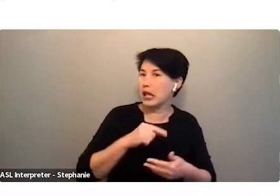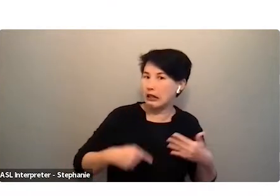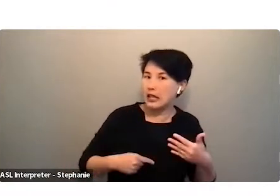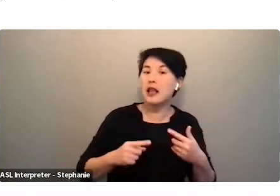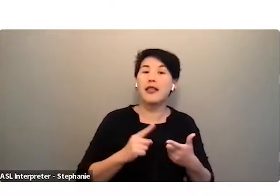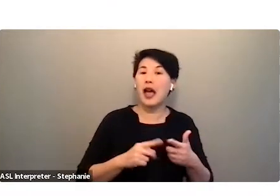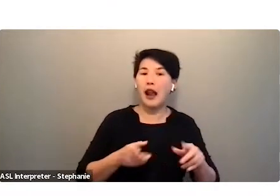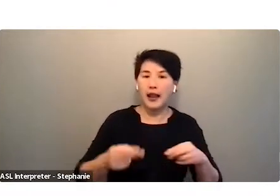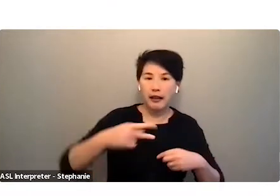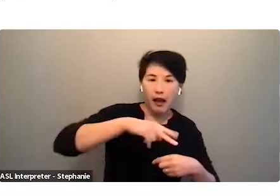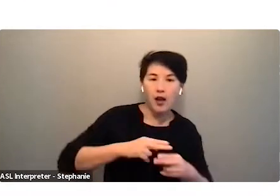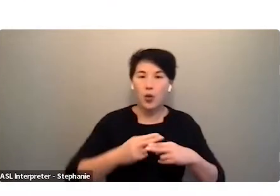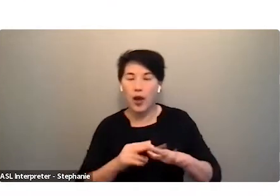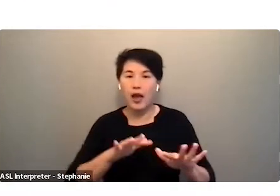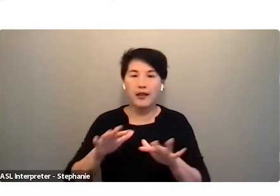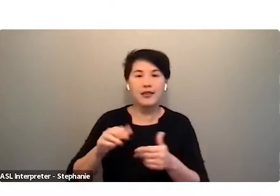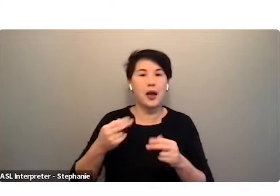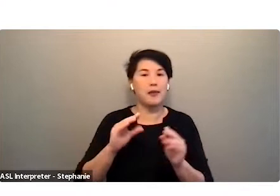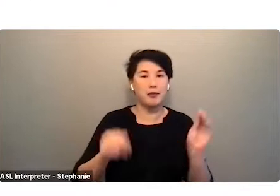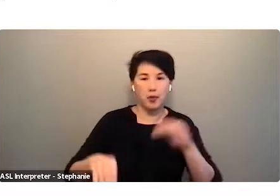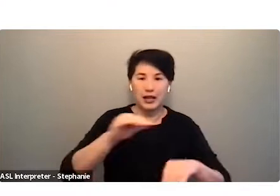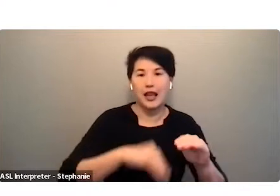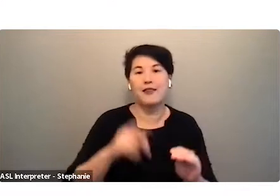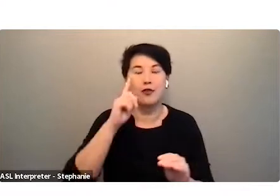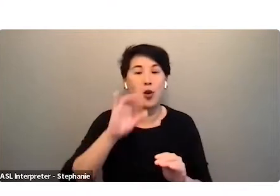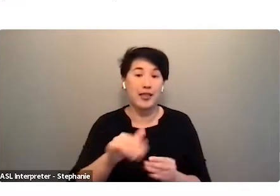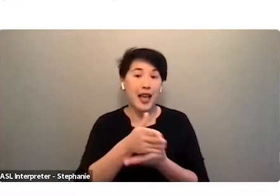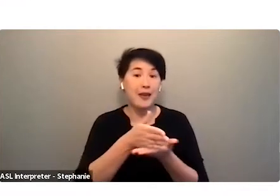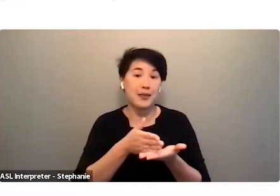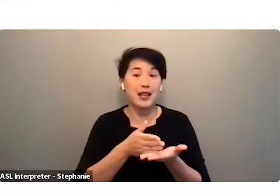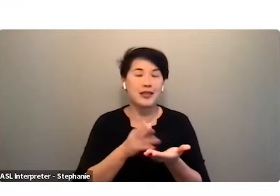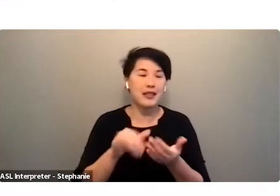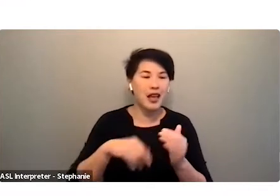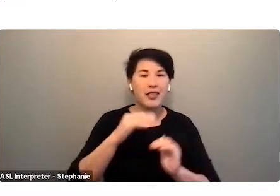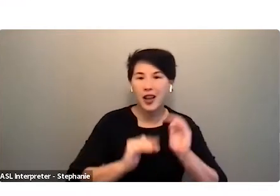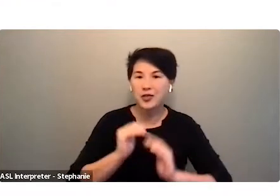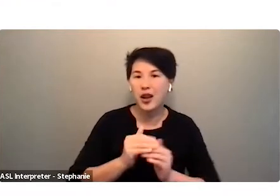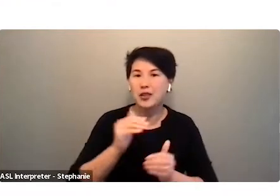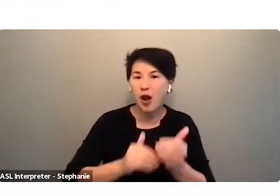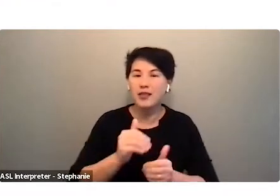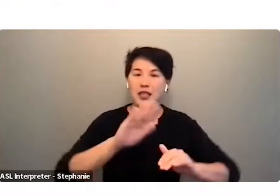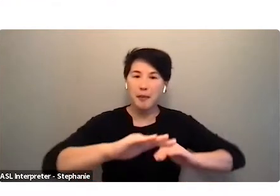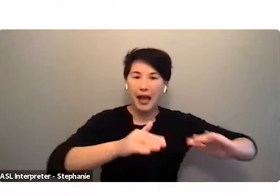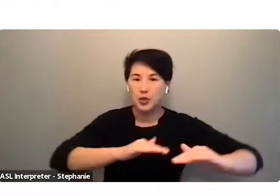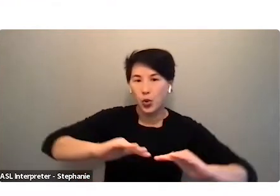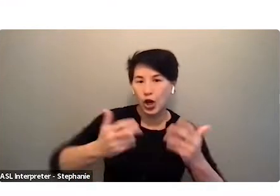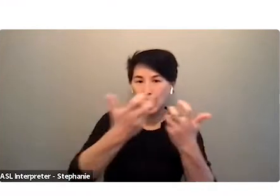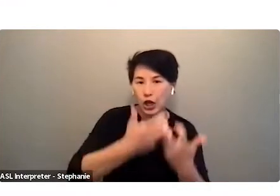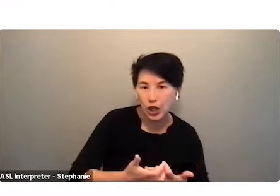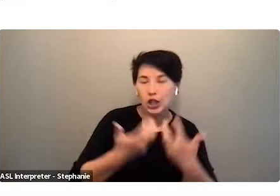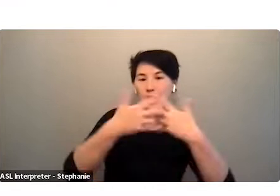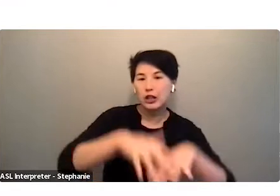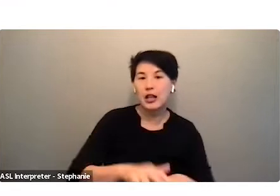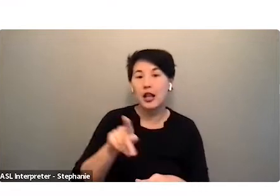for this piece. Then I go through the construction process, the patchworking, the pattern